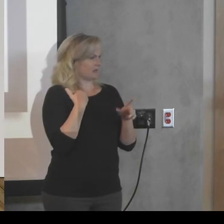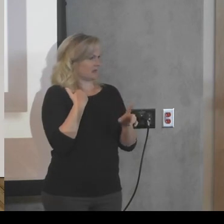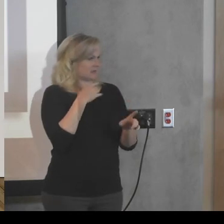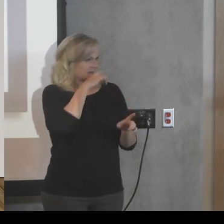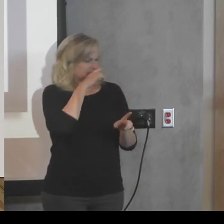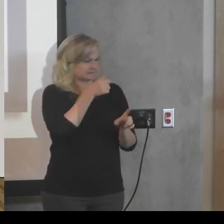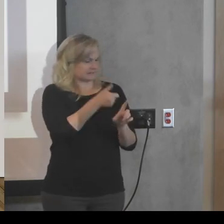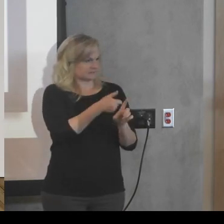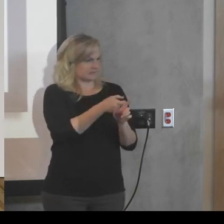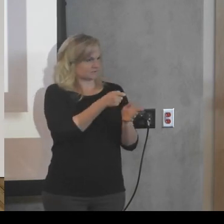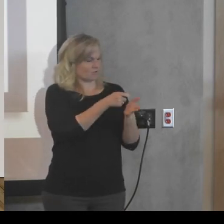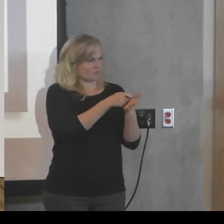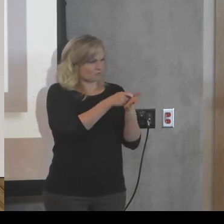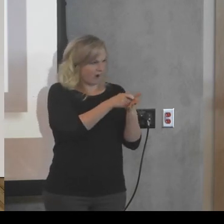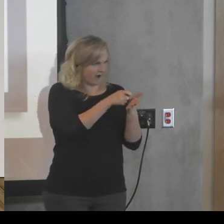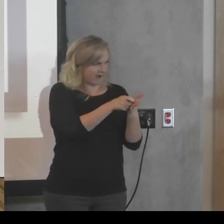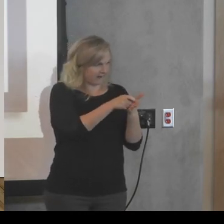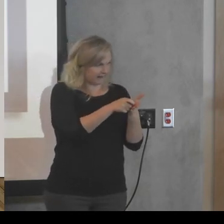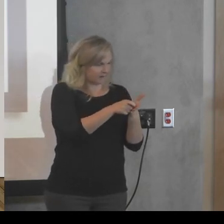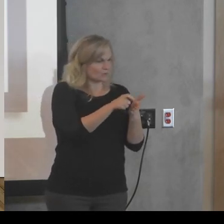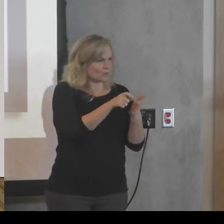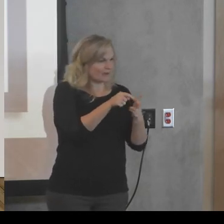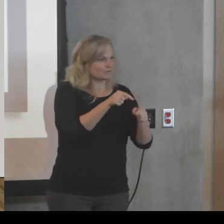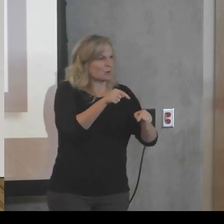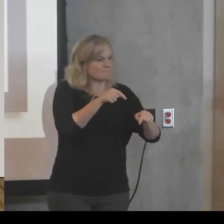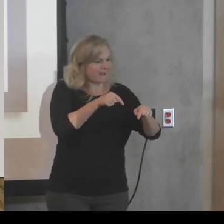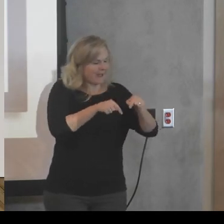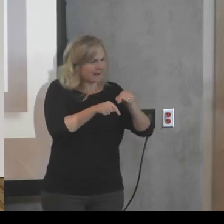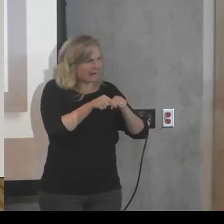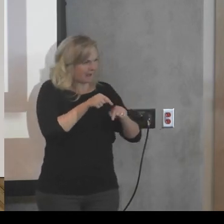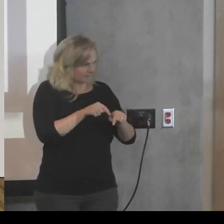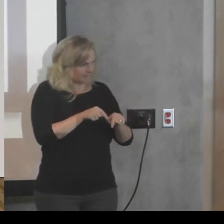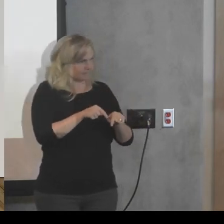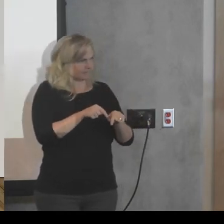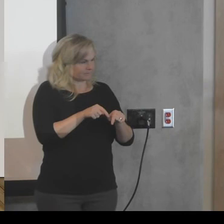writing, back up and work at the oral level.